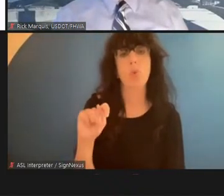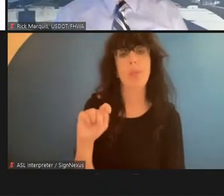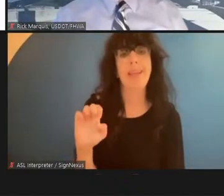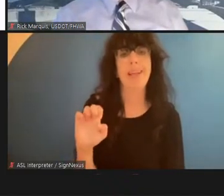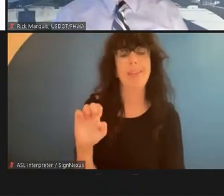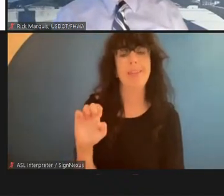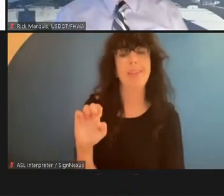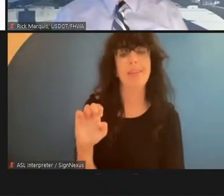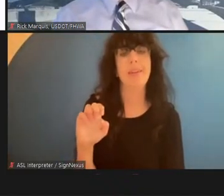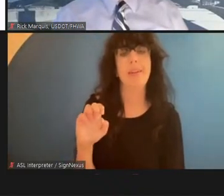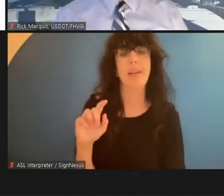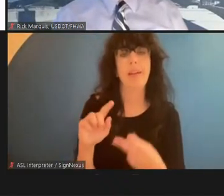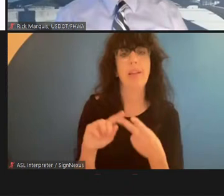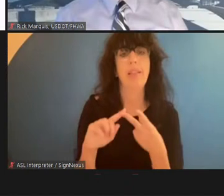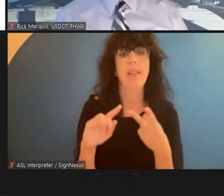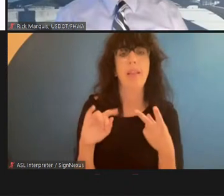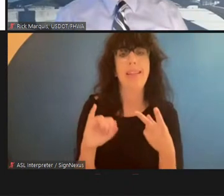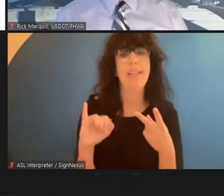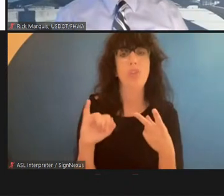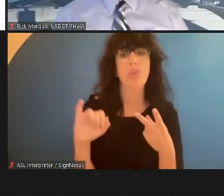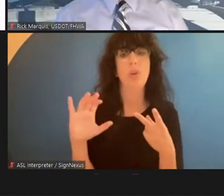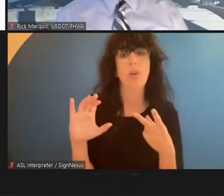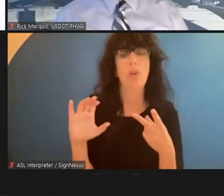followed by israel kaufman